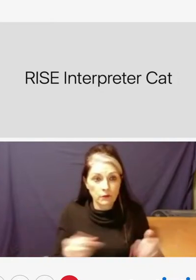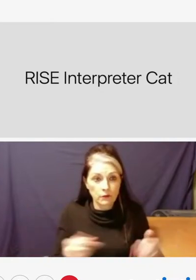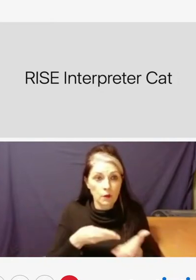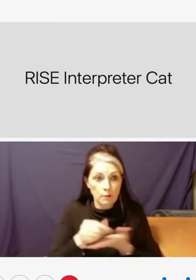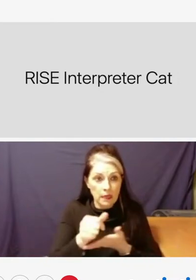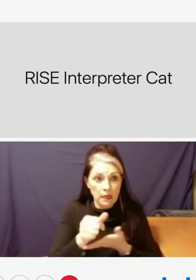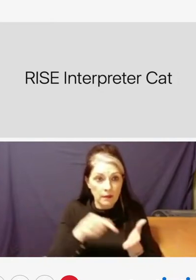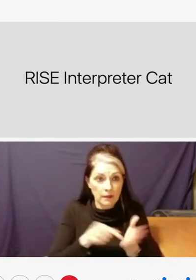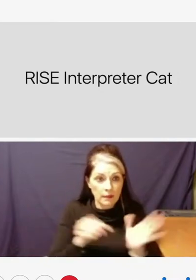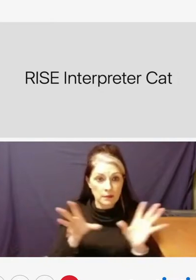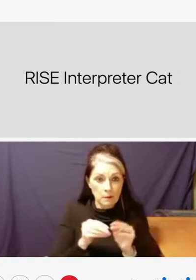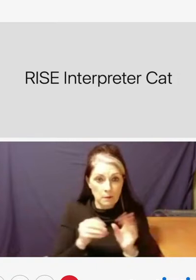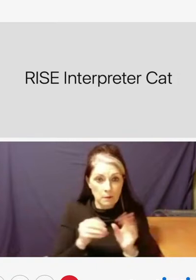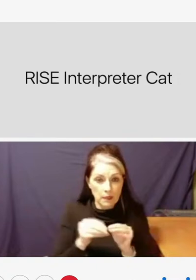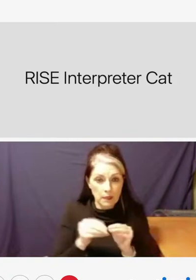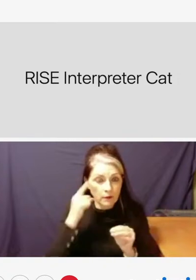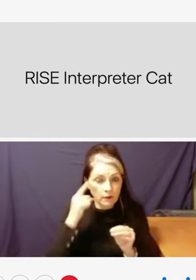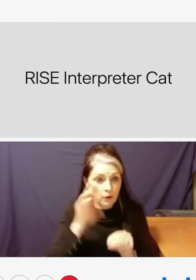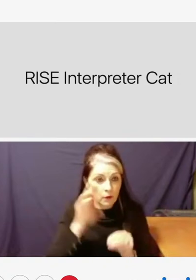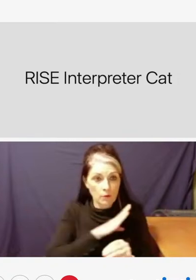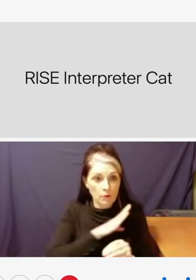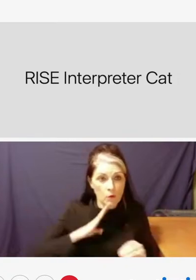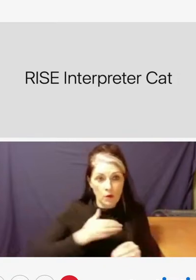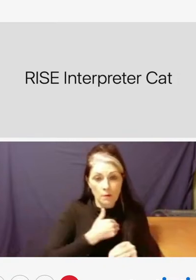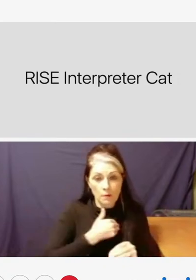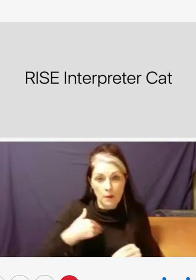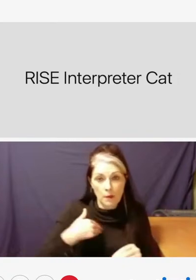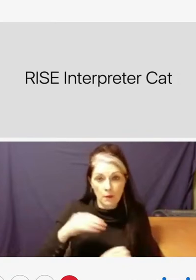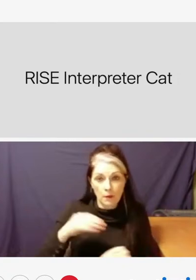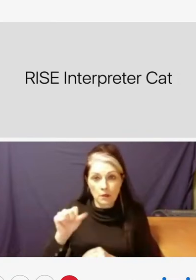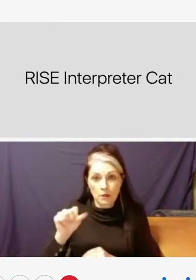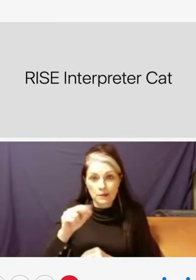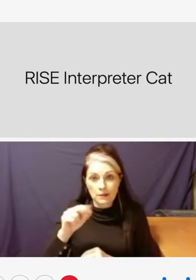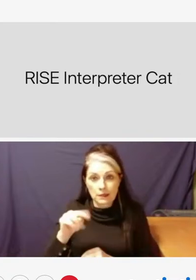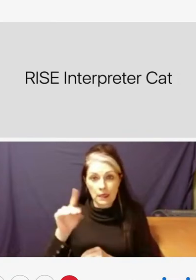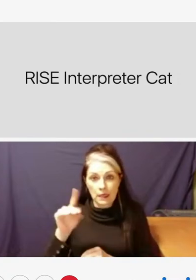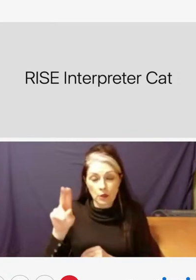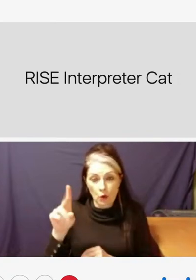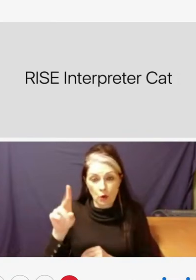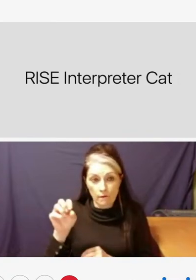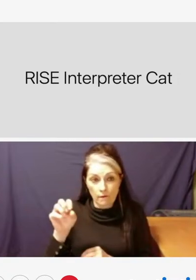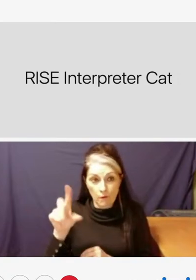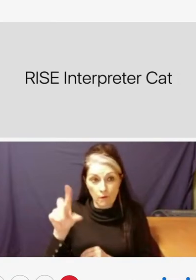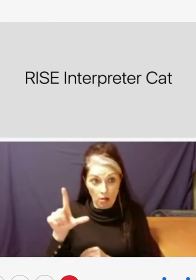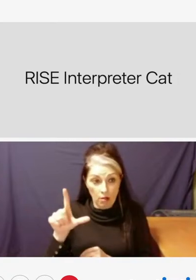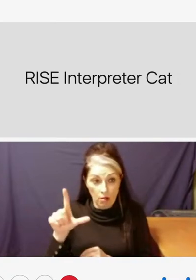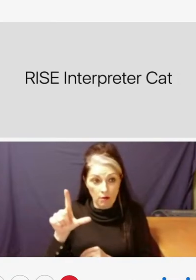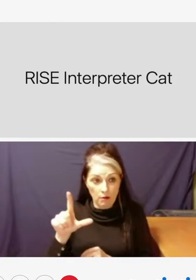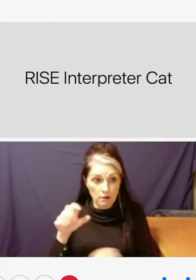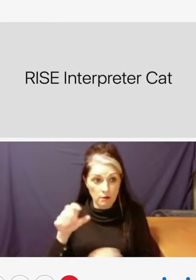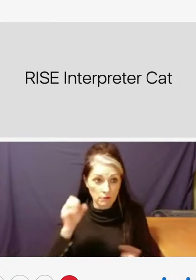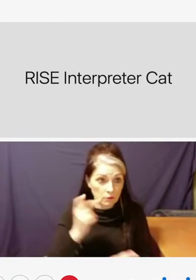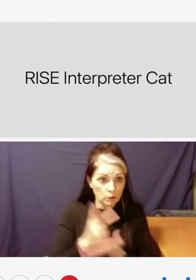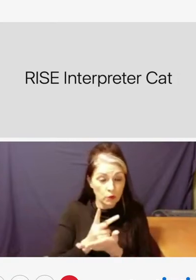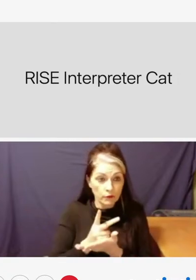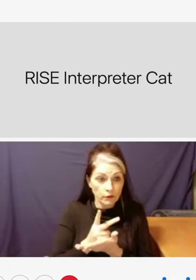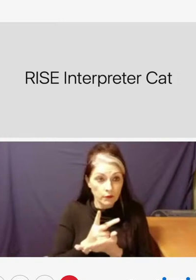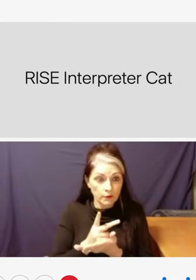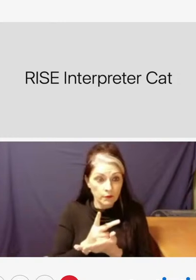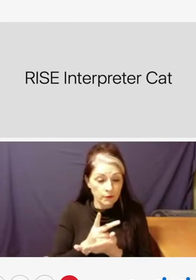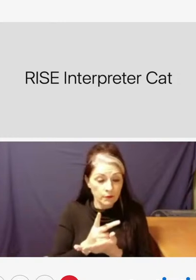memb sendal okay I need a motion to approve item 5.2 move okay by Mr